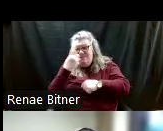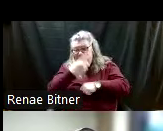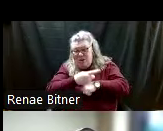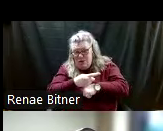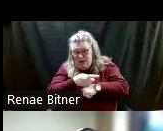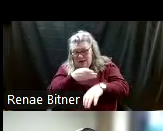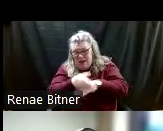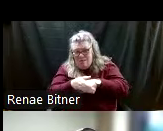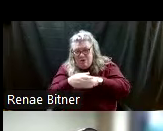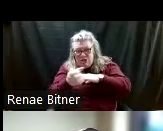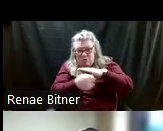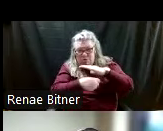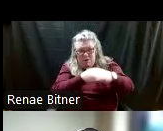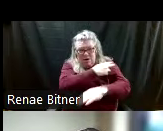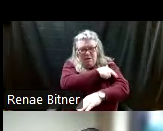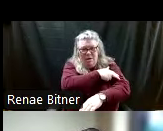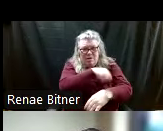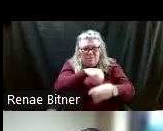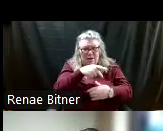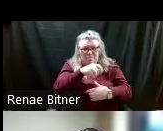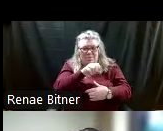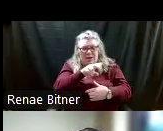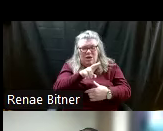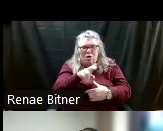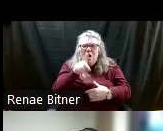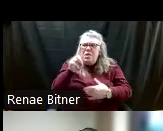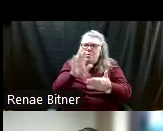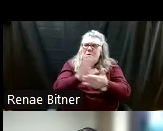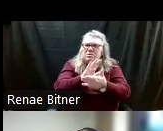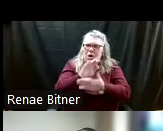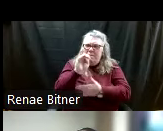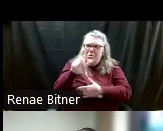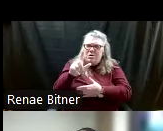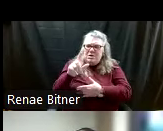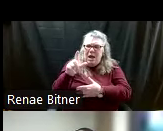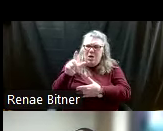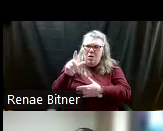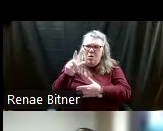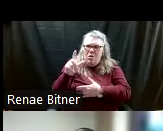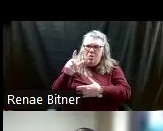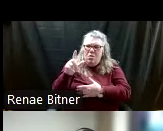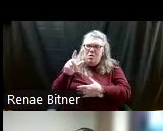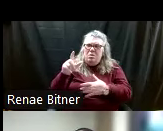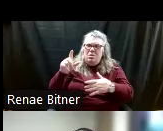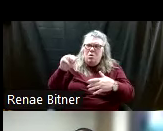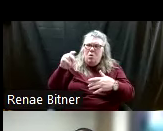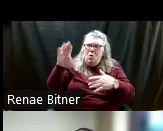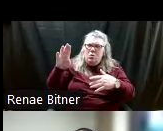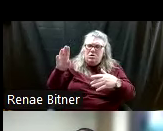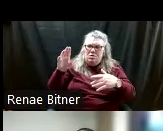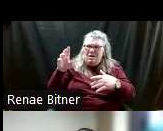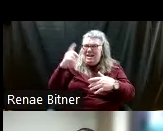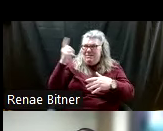PICU, there was a certain paper towel holder that would automatically go off when someone came in the room due to where it was